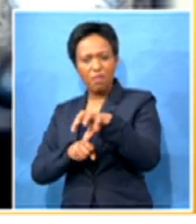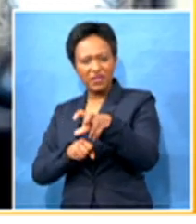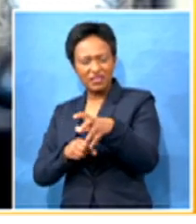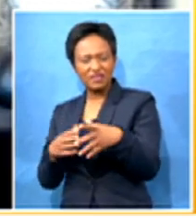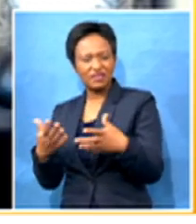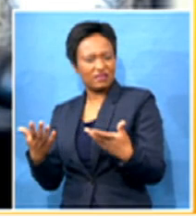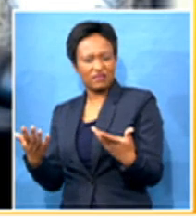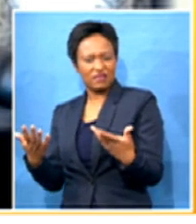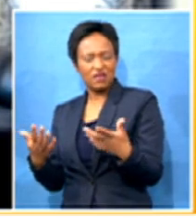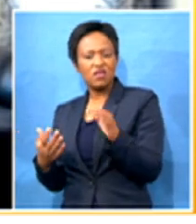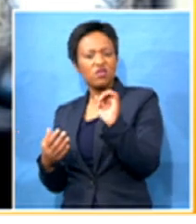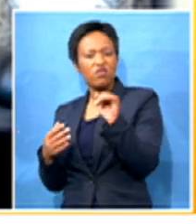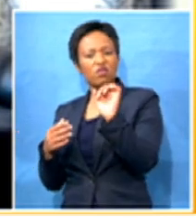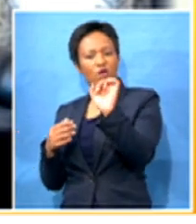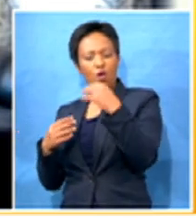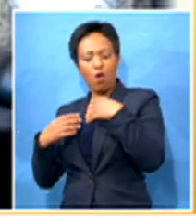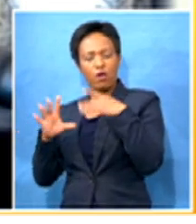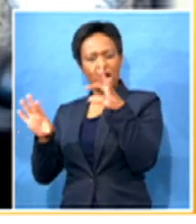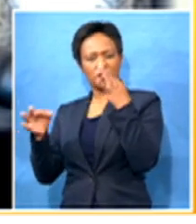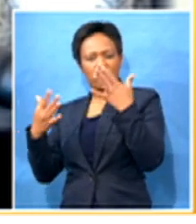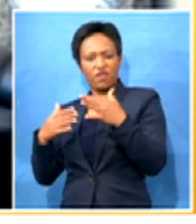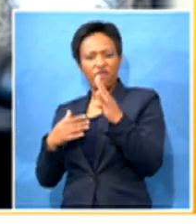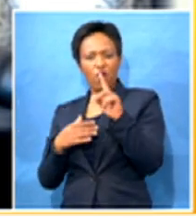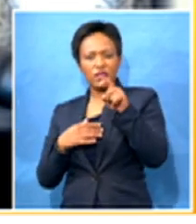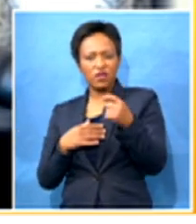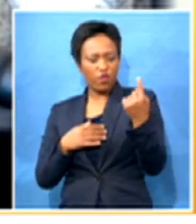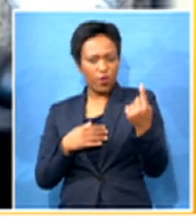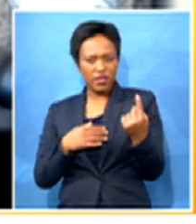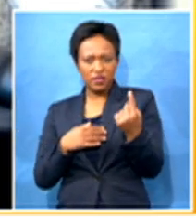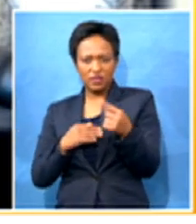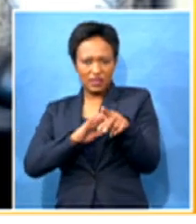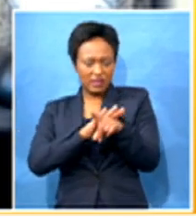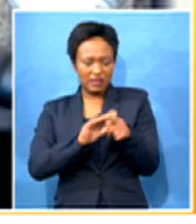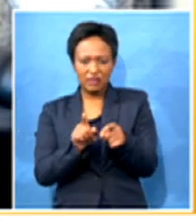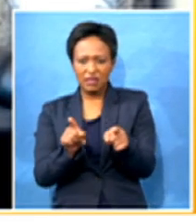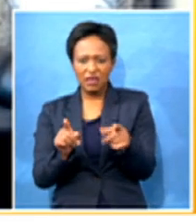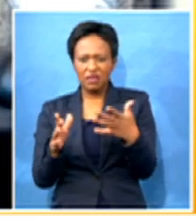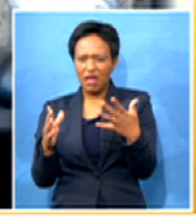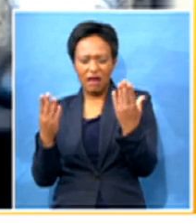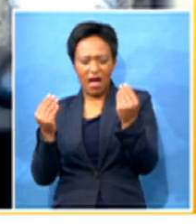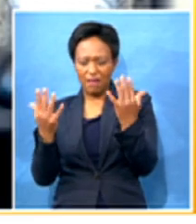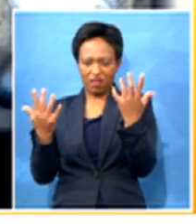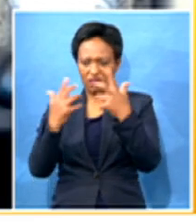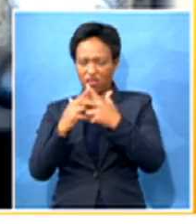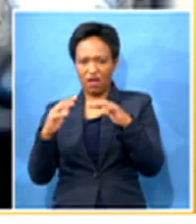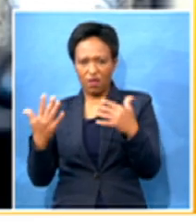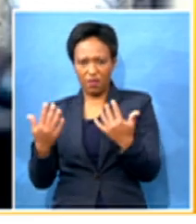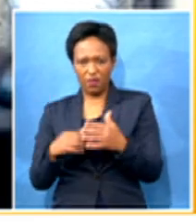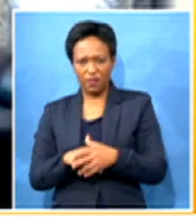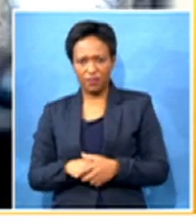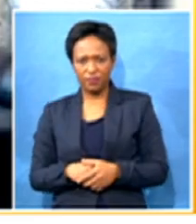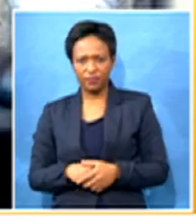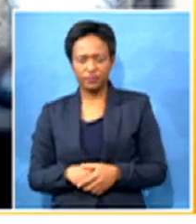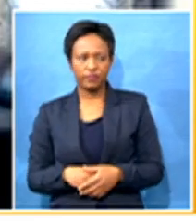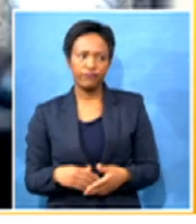by your own analysis, about 4,000 per district. So how do you tally those numbers? I thought